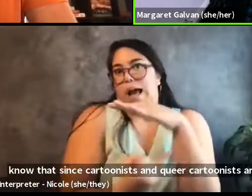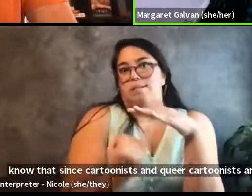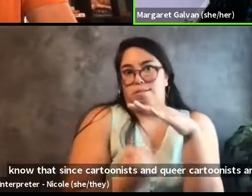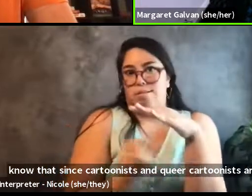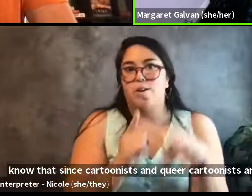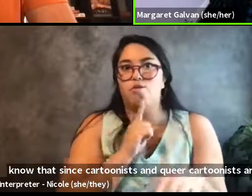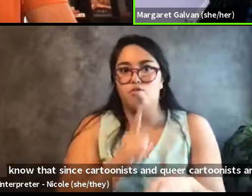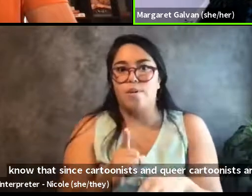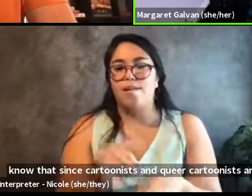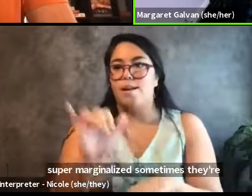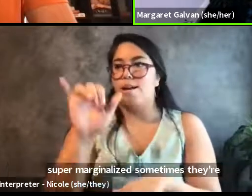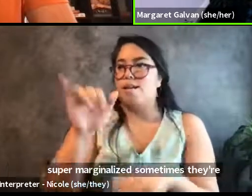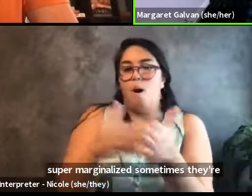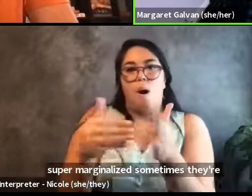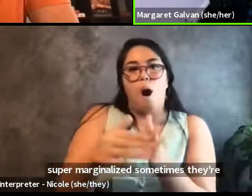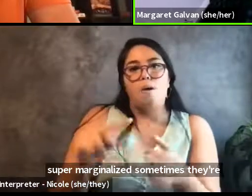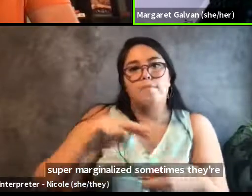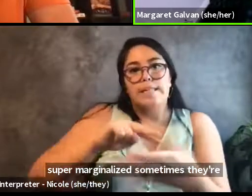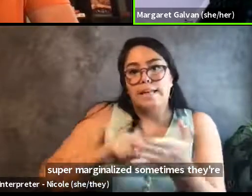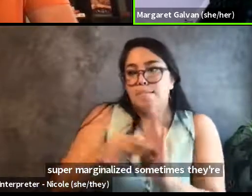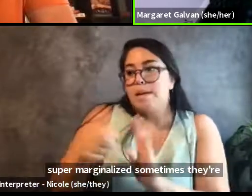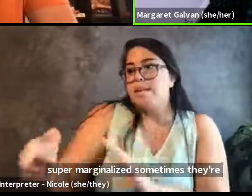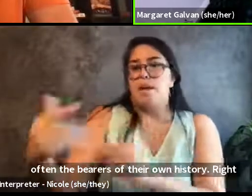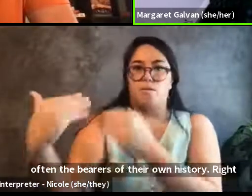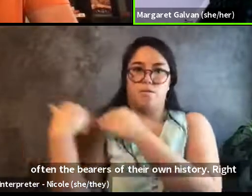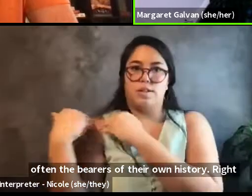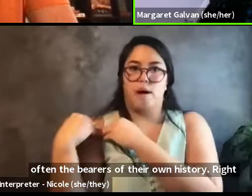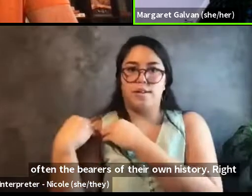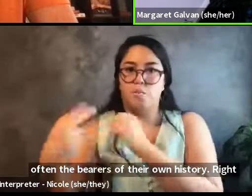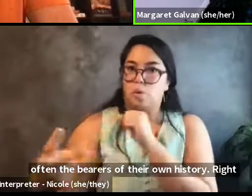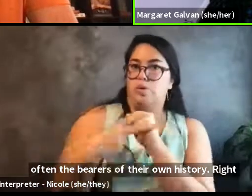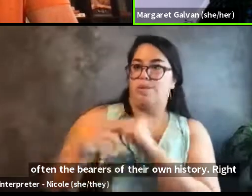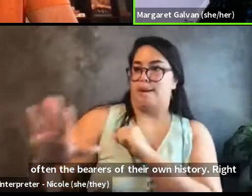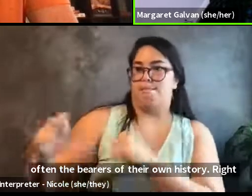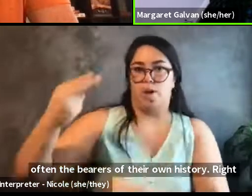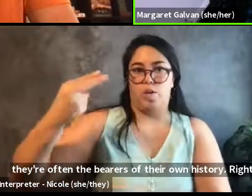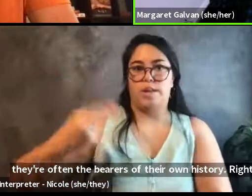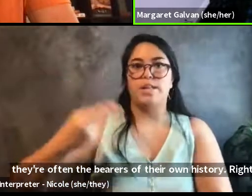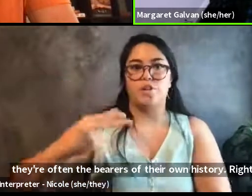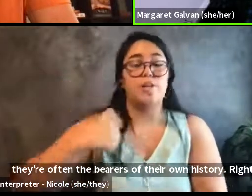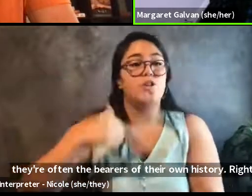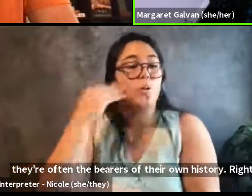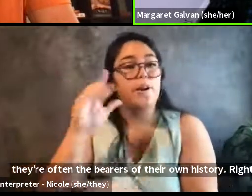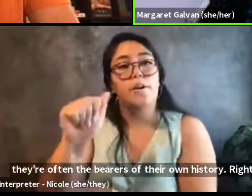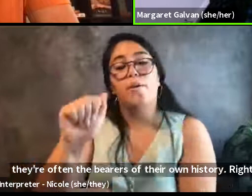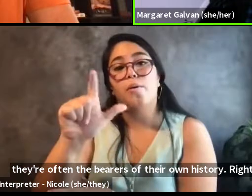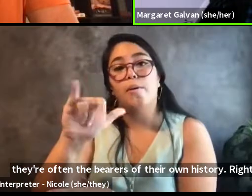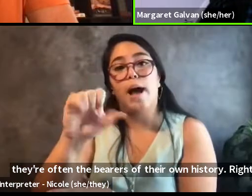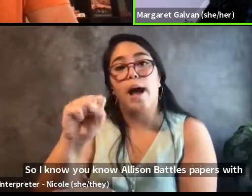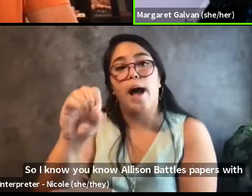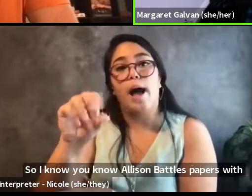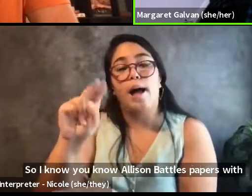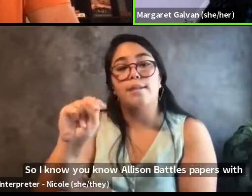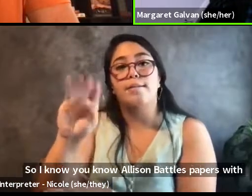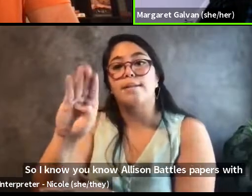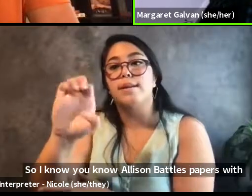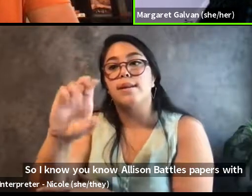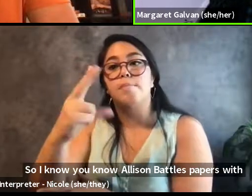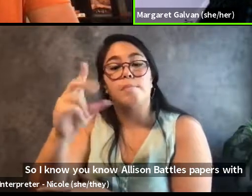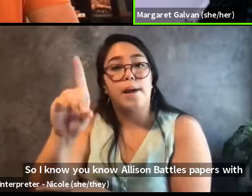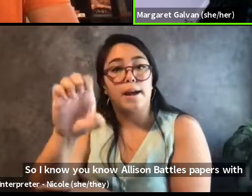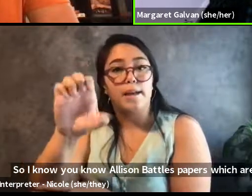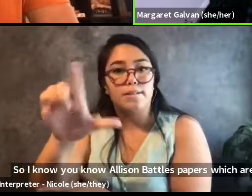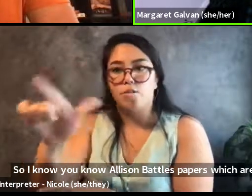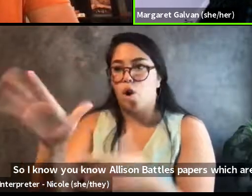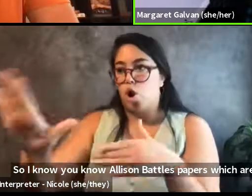the bearers of their own history. Right. Um, so I know, you know, Alison Bechdel's papers, which are archived at Smith, not only